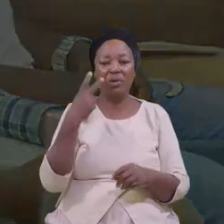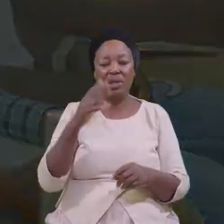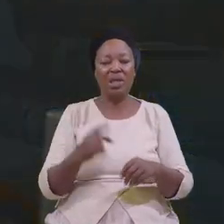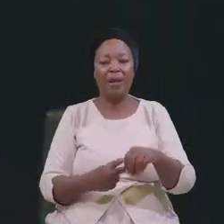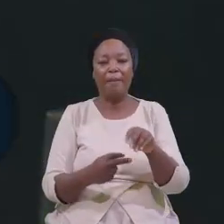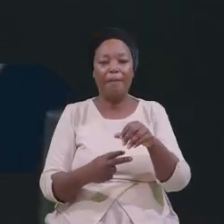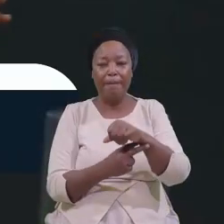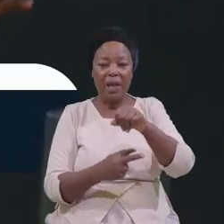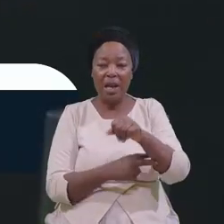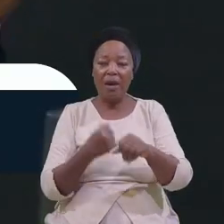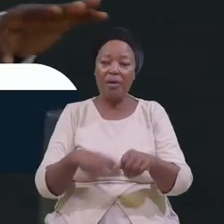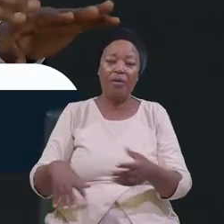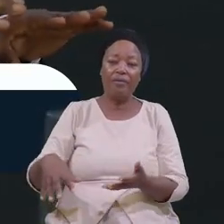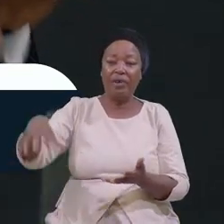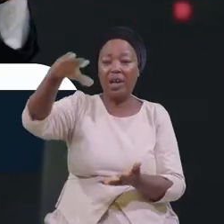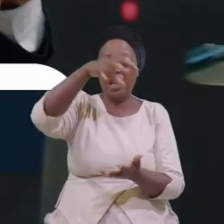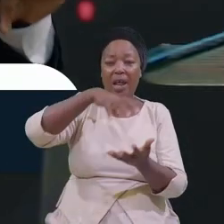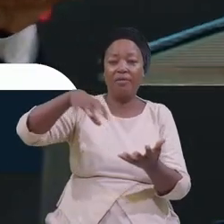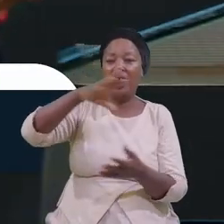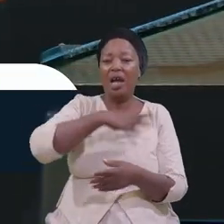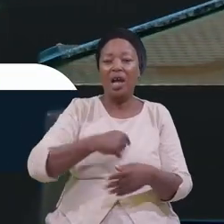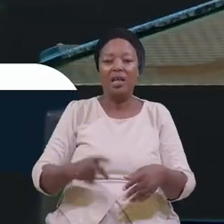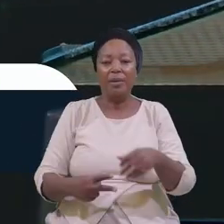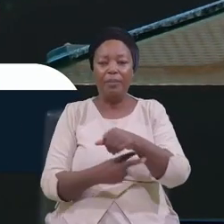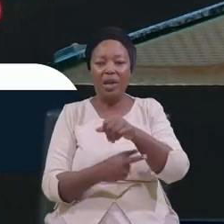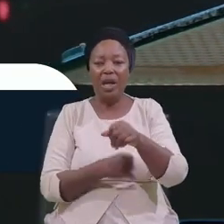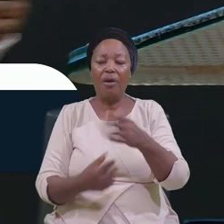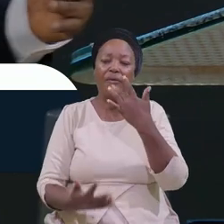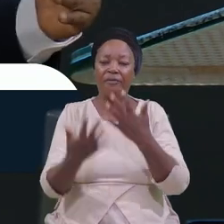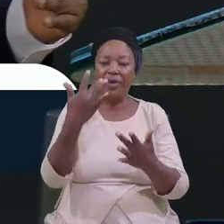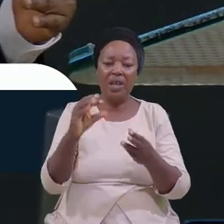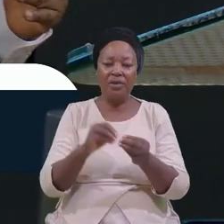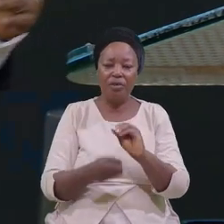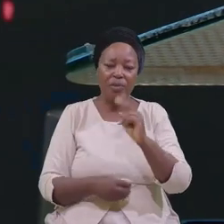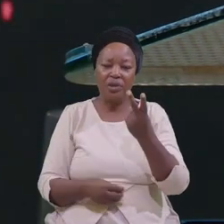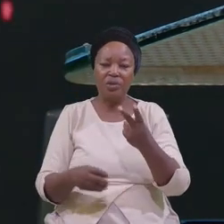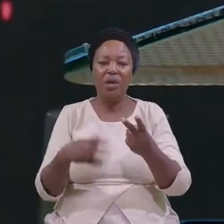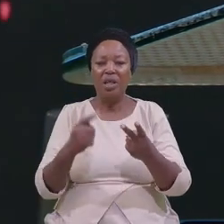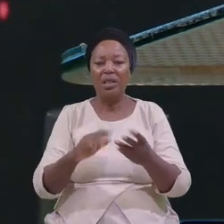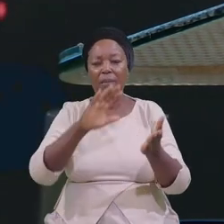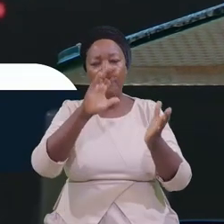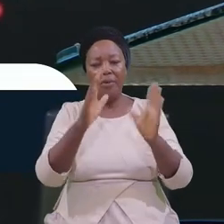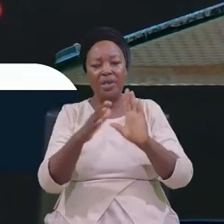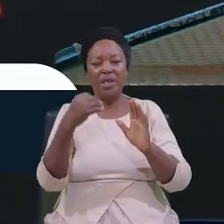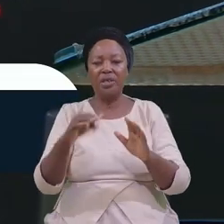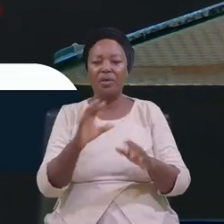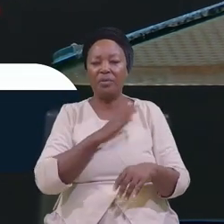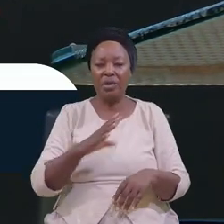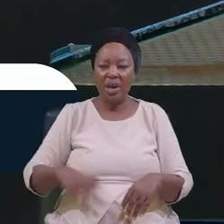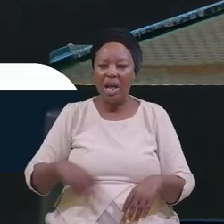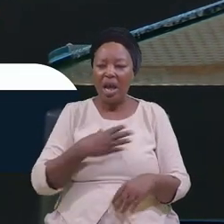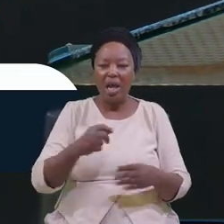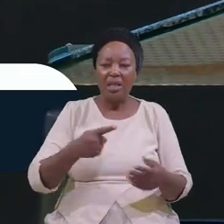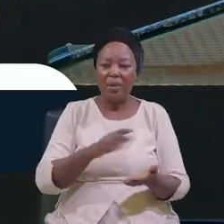of cloud and the pillar of fire. Number two, the presence of Christ and the